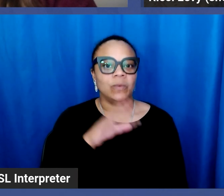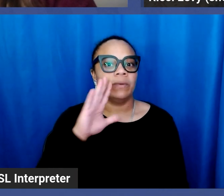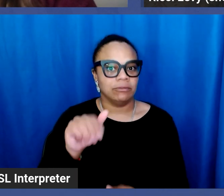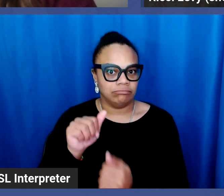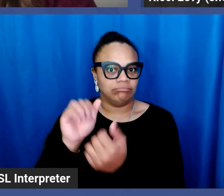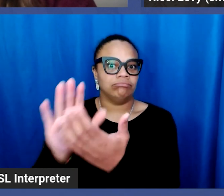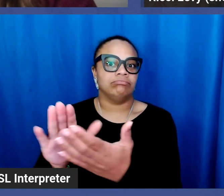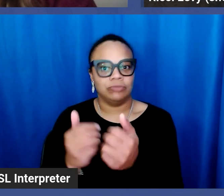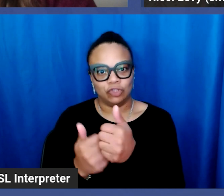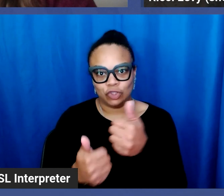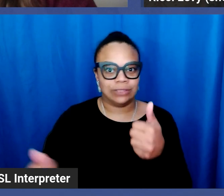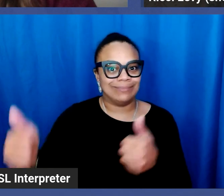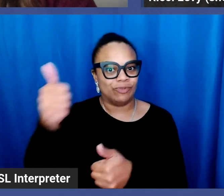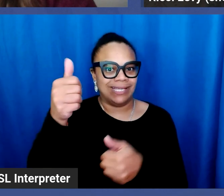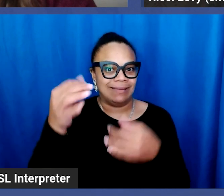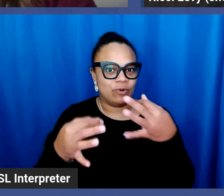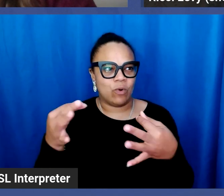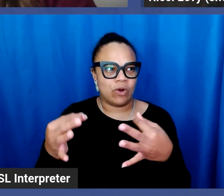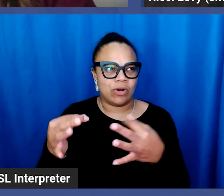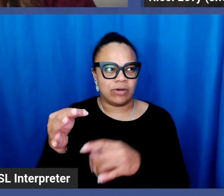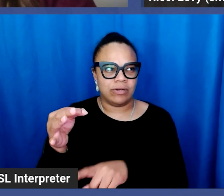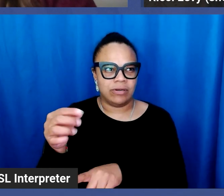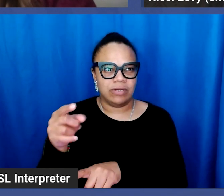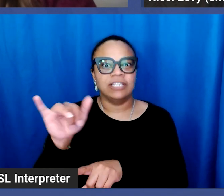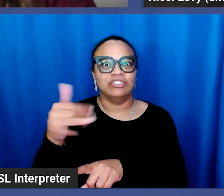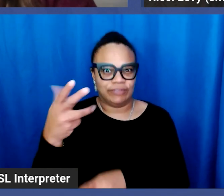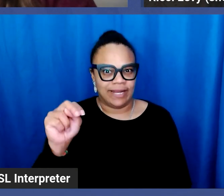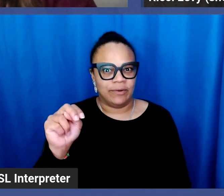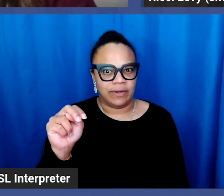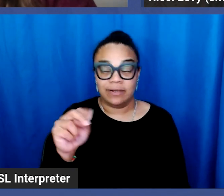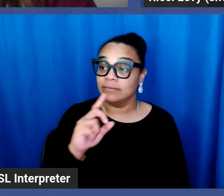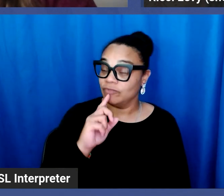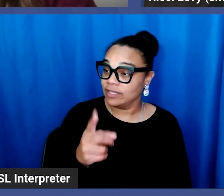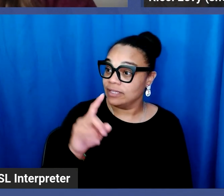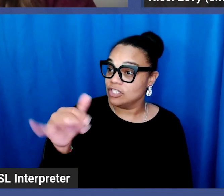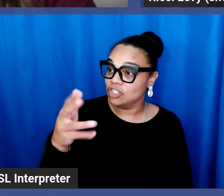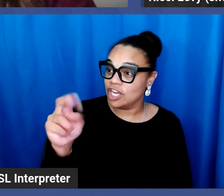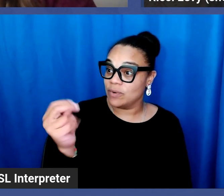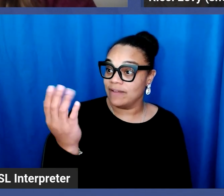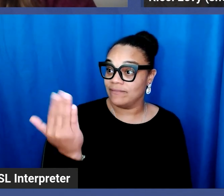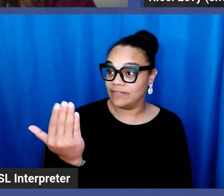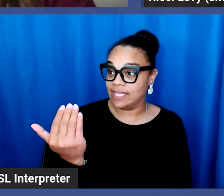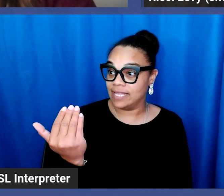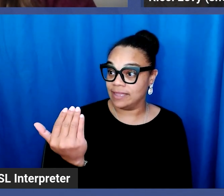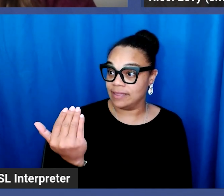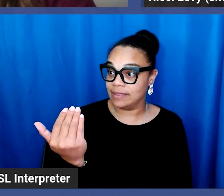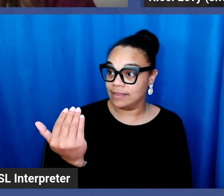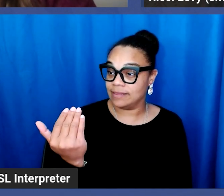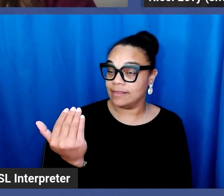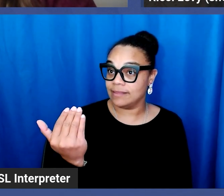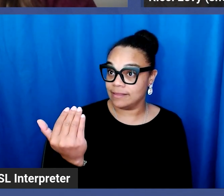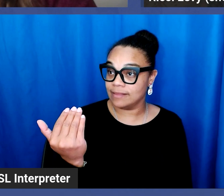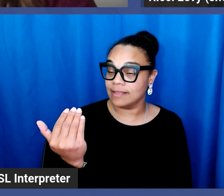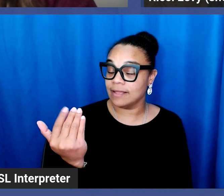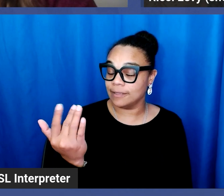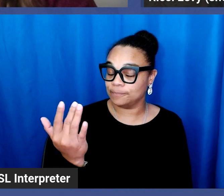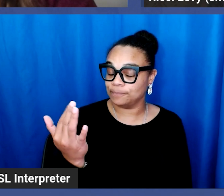Court in January, in fact, on January 15th,